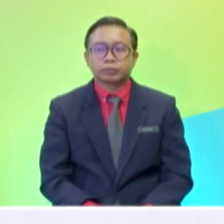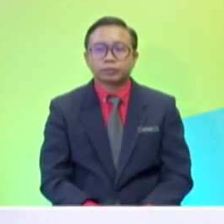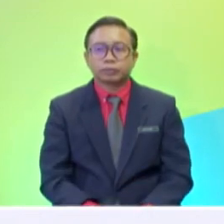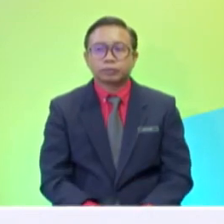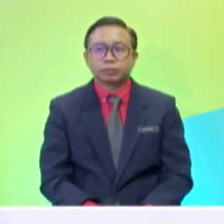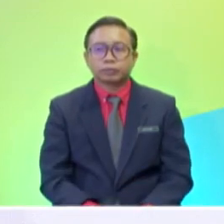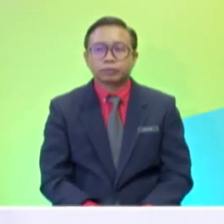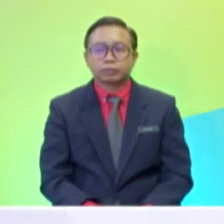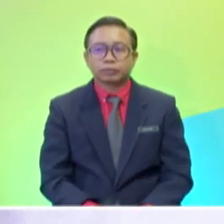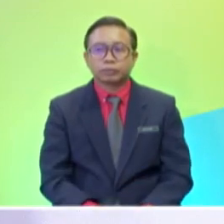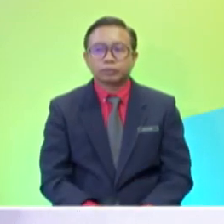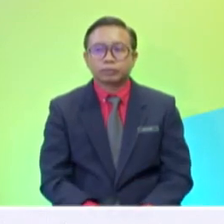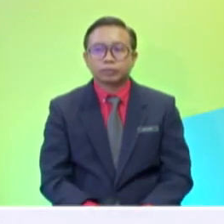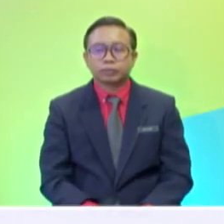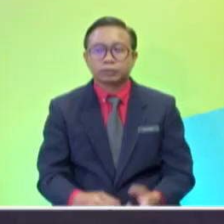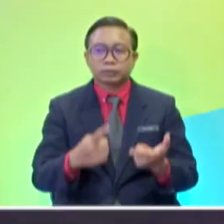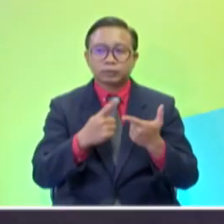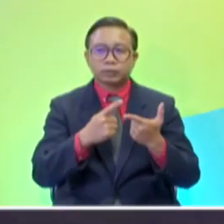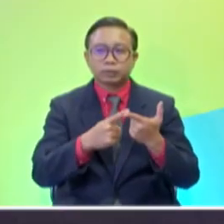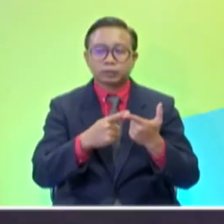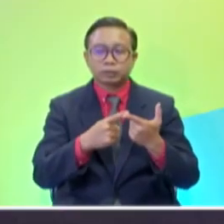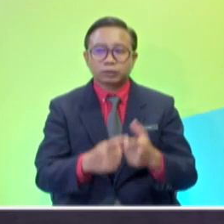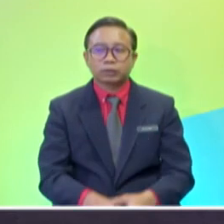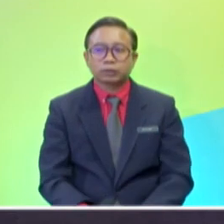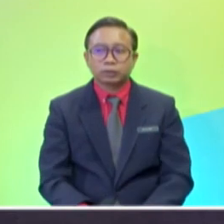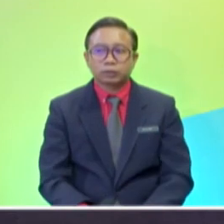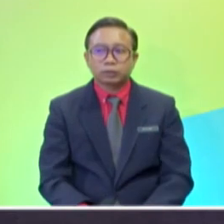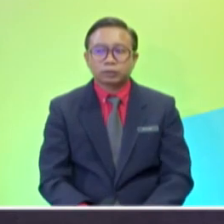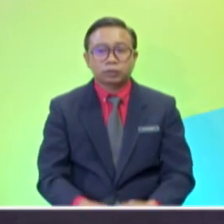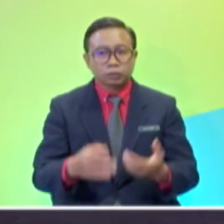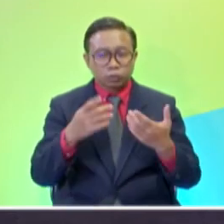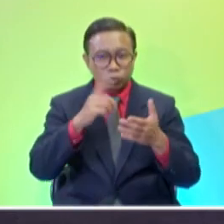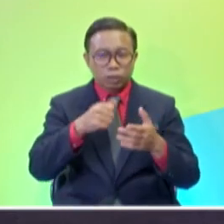The second one is what you've already done. Okay.